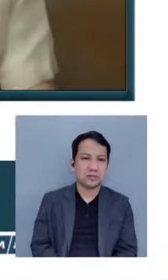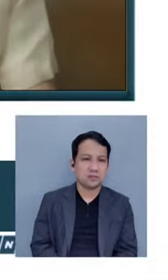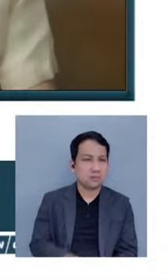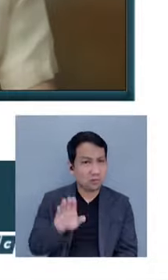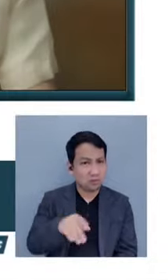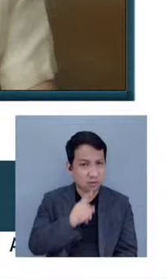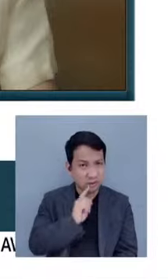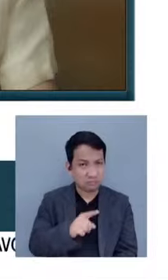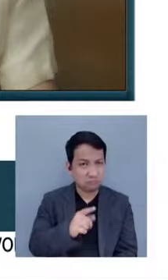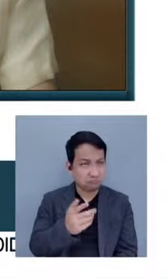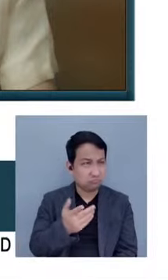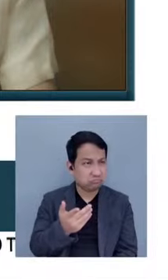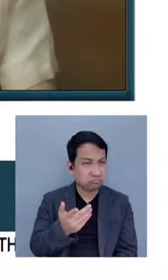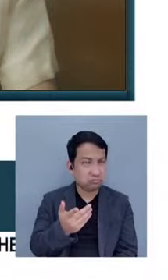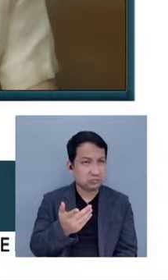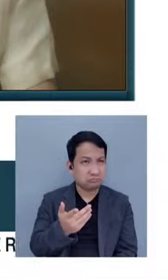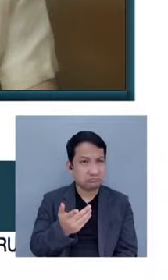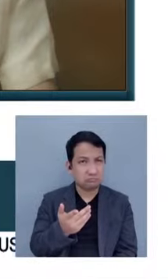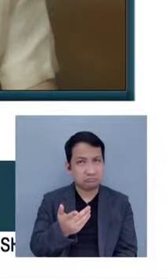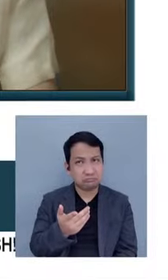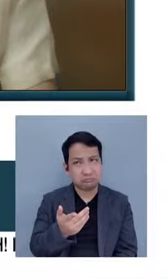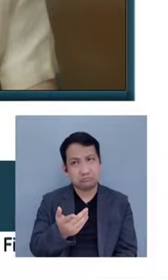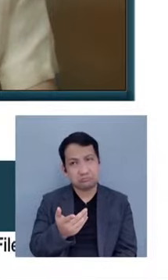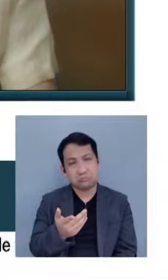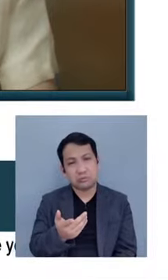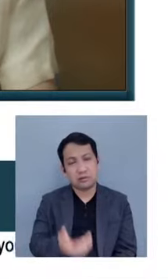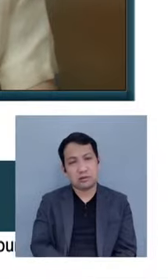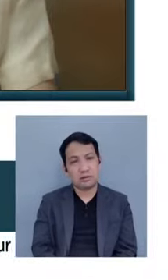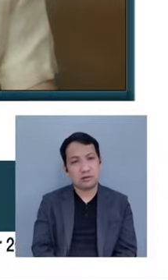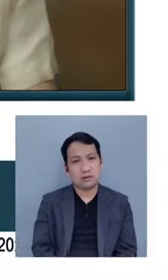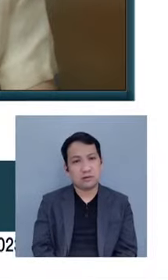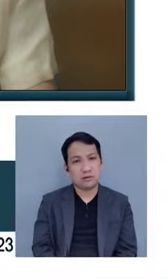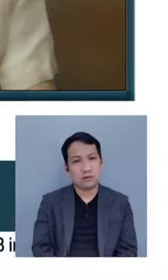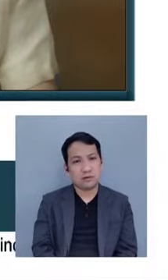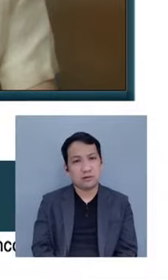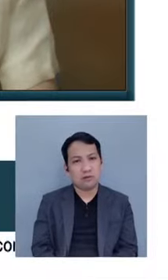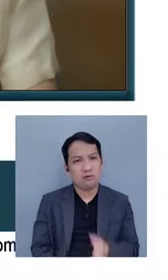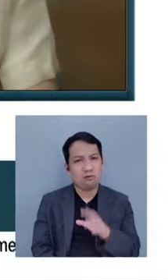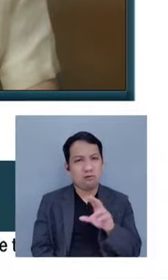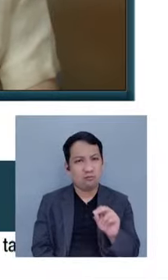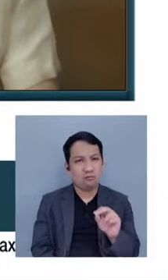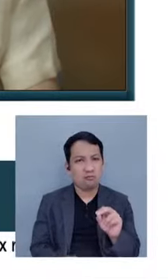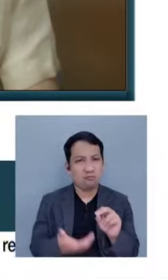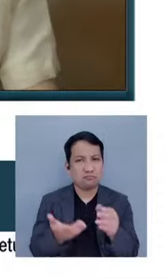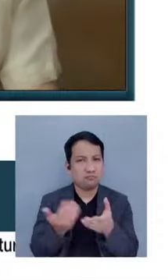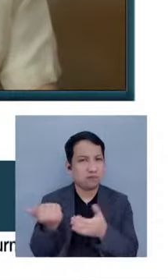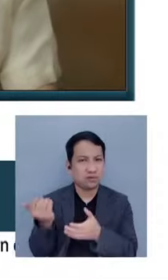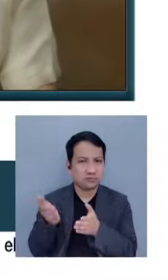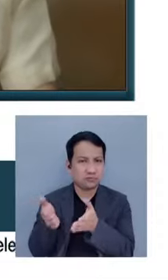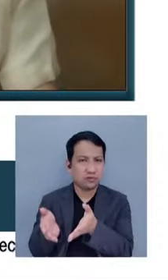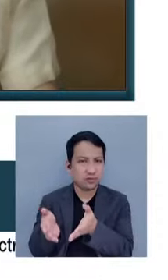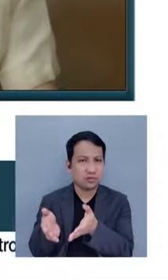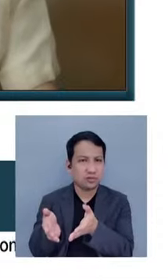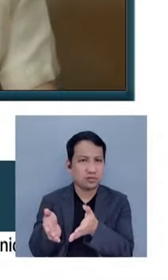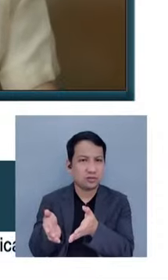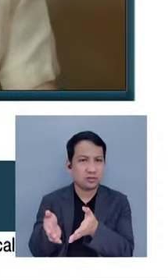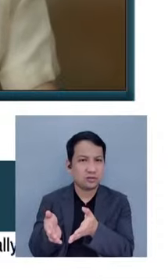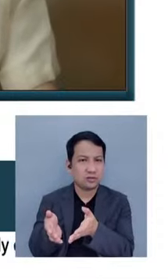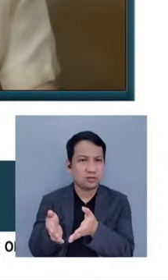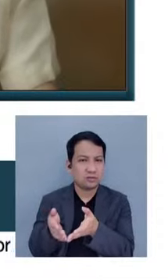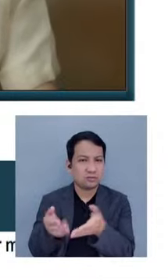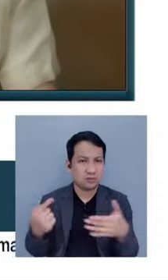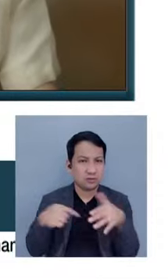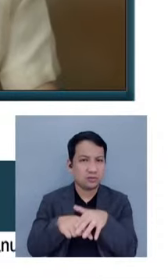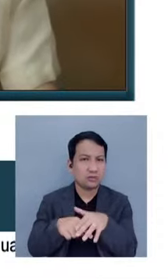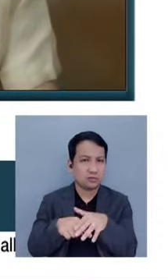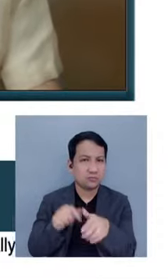point, Undersecretary D, that there is no other way but to include geopolitics